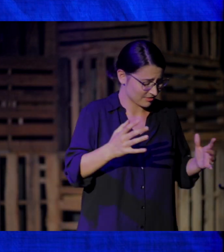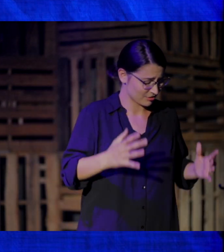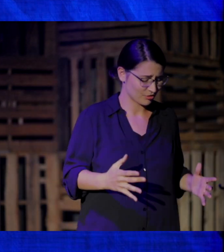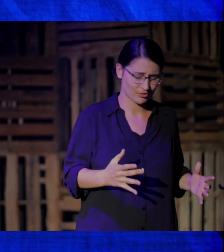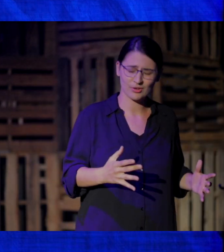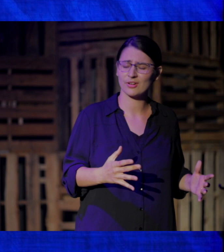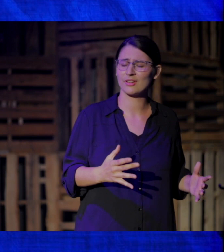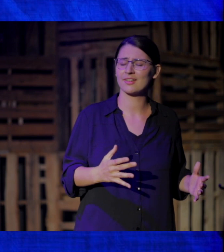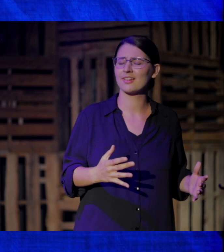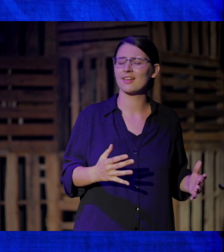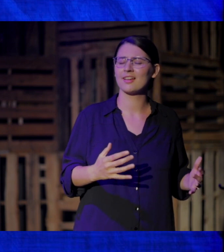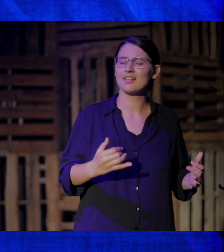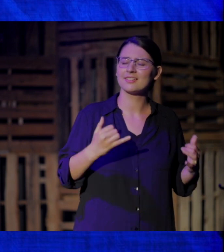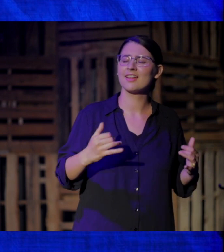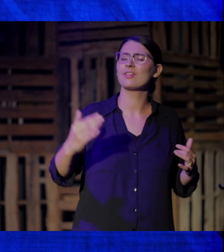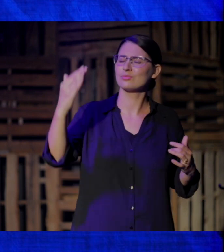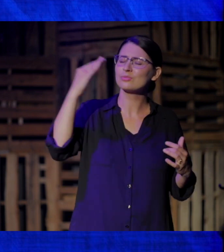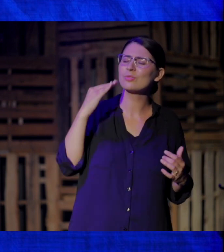could know you.